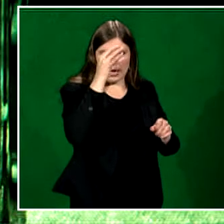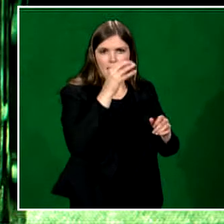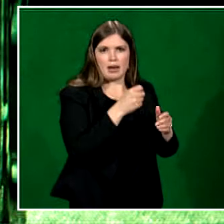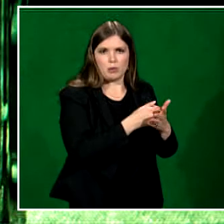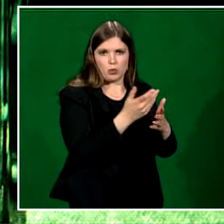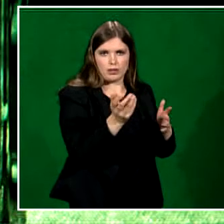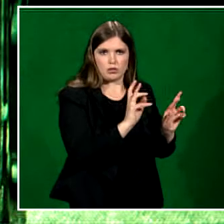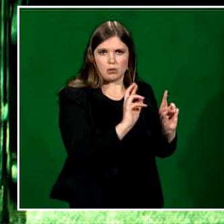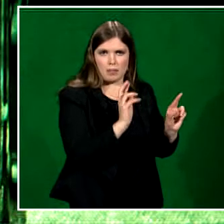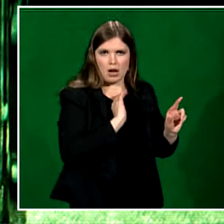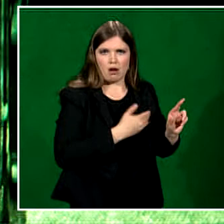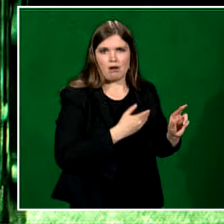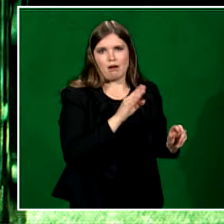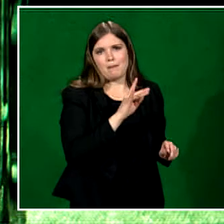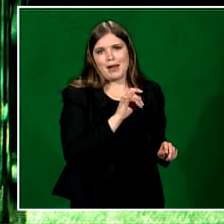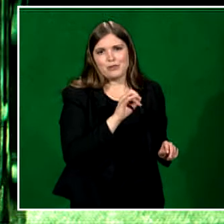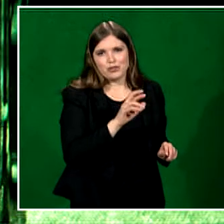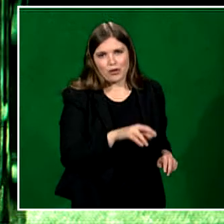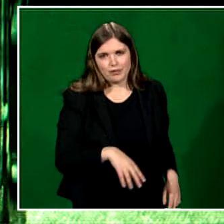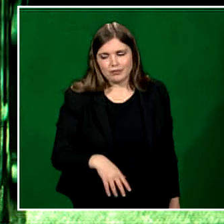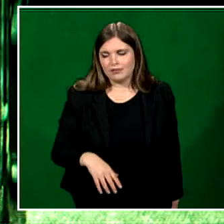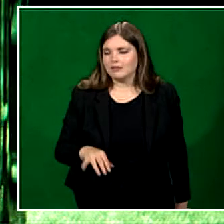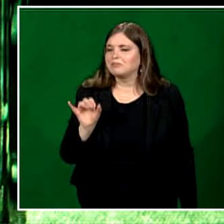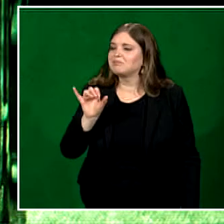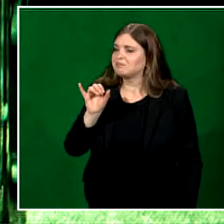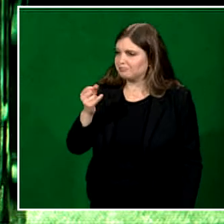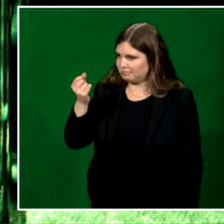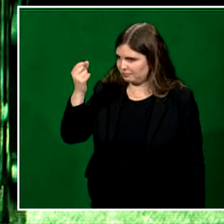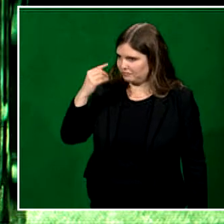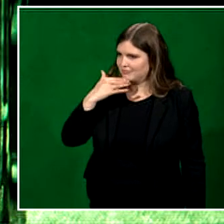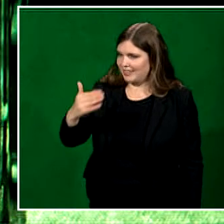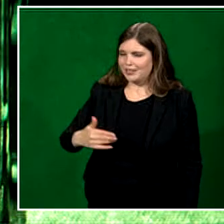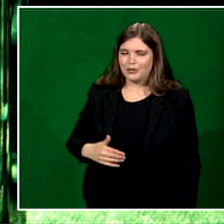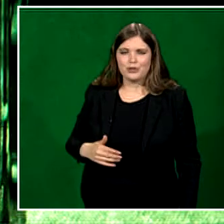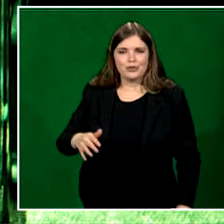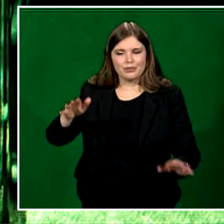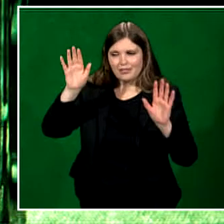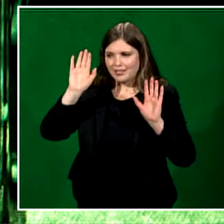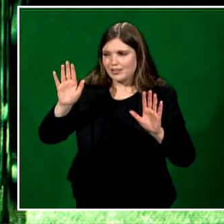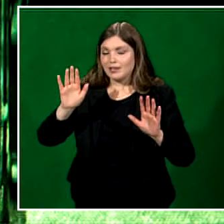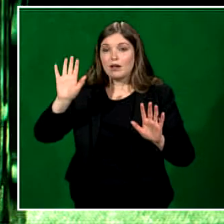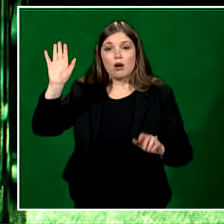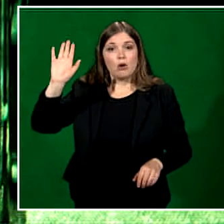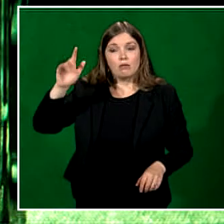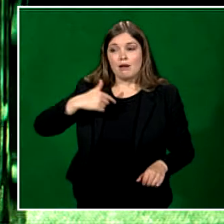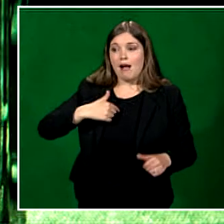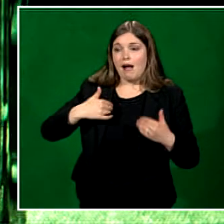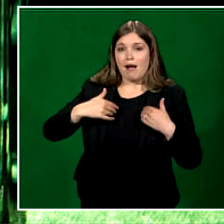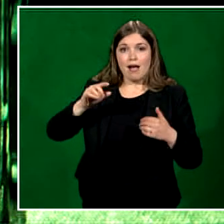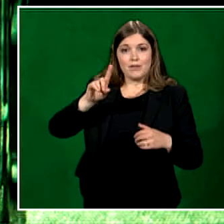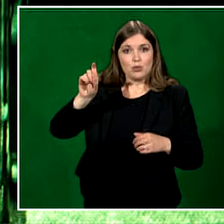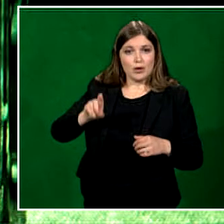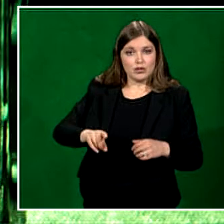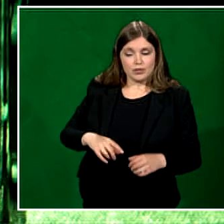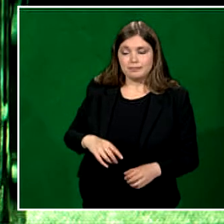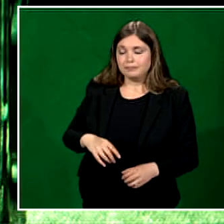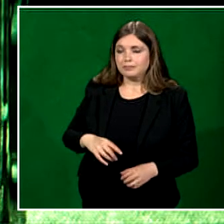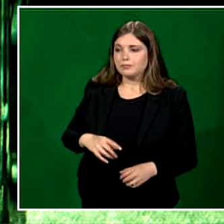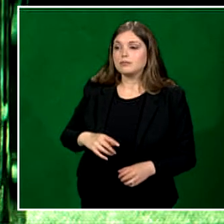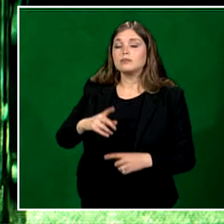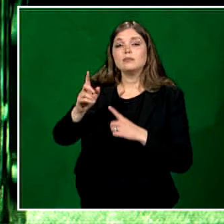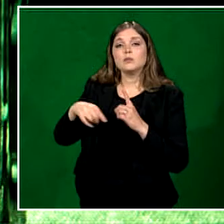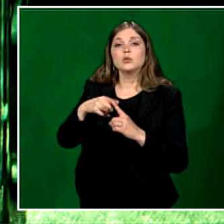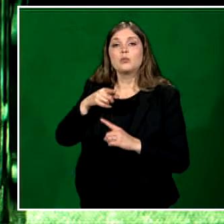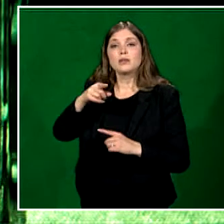biochar. That makes sense. Thank you. Mm-hmm. Excellent. I have a question, Emmanuel, and that is, when